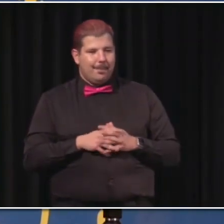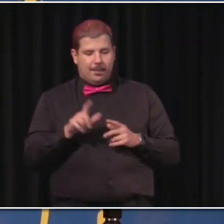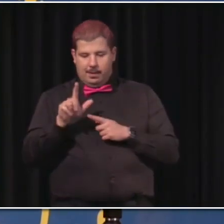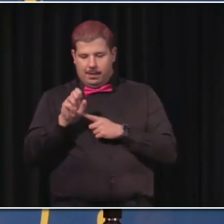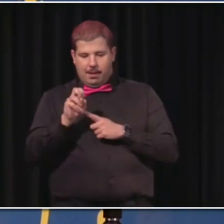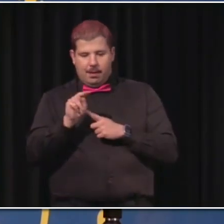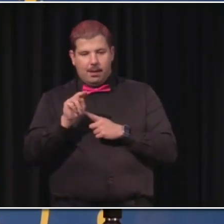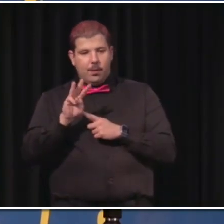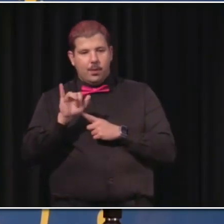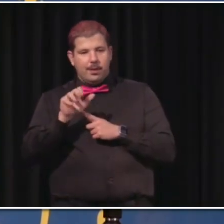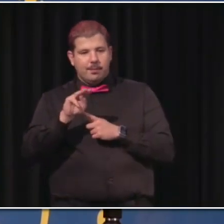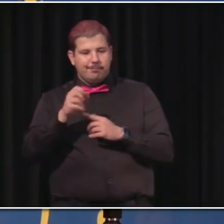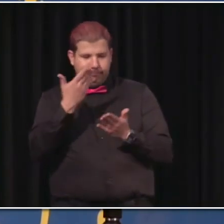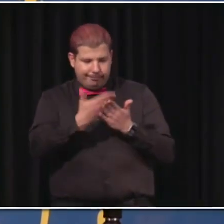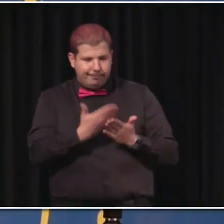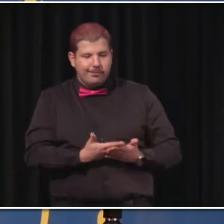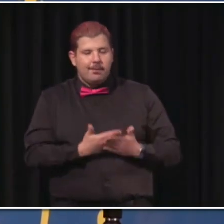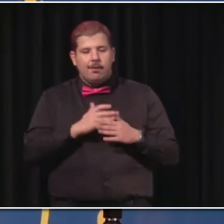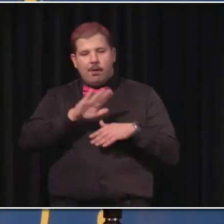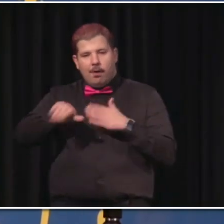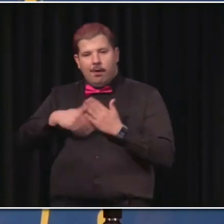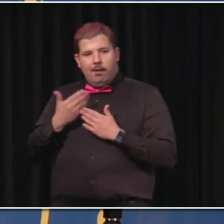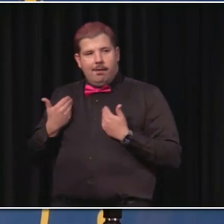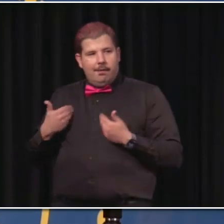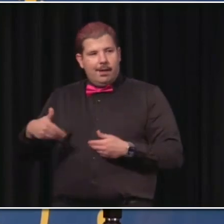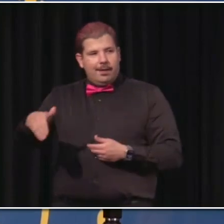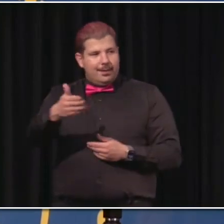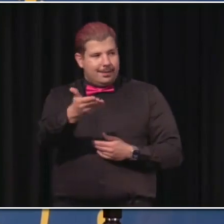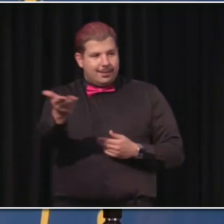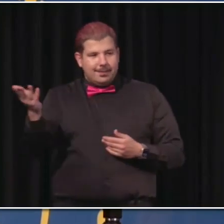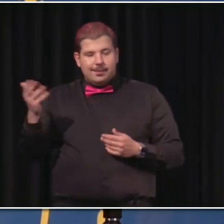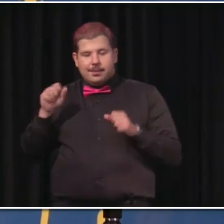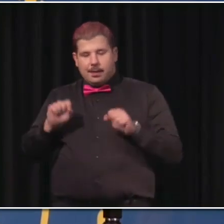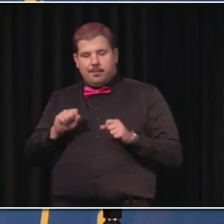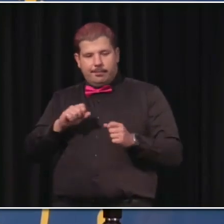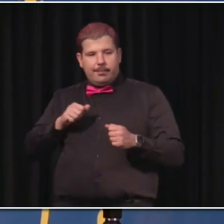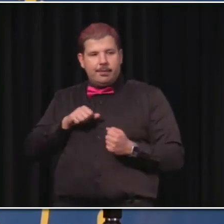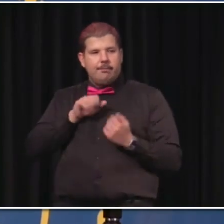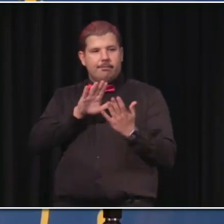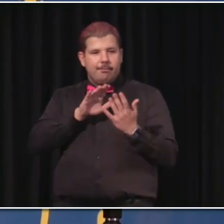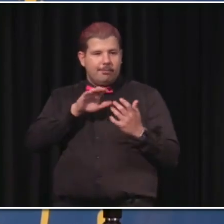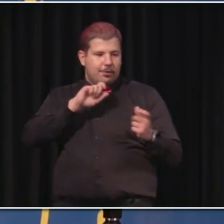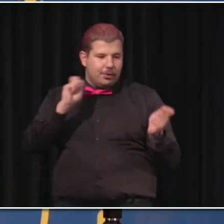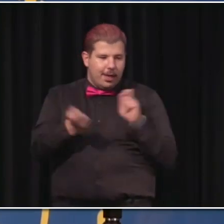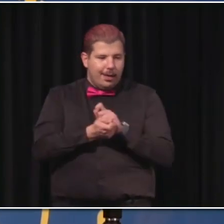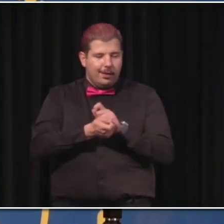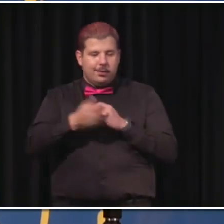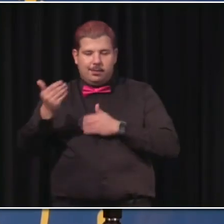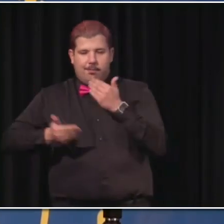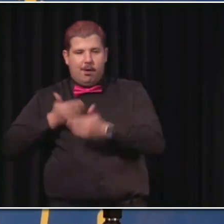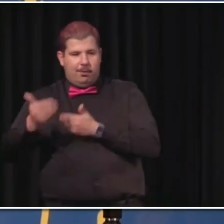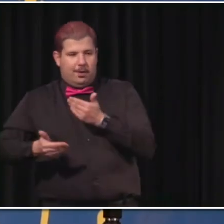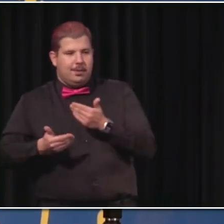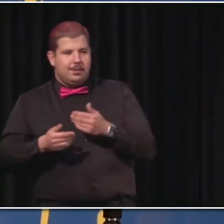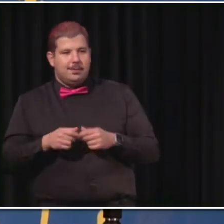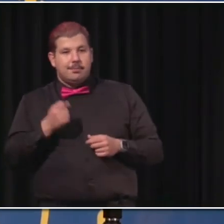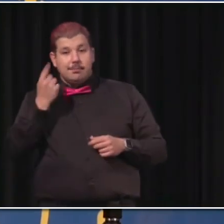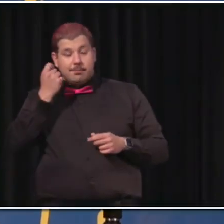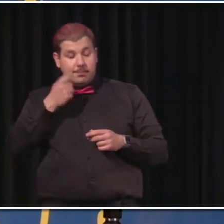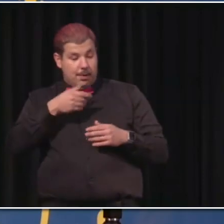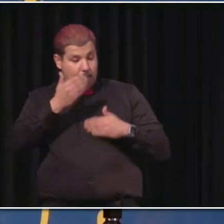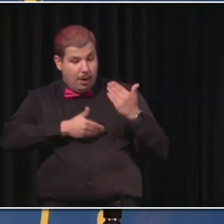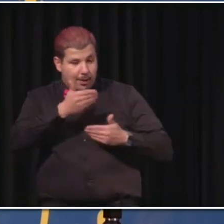Leon Williams is proof that all of us can be a force for change and for progress. But